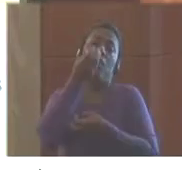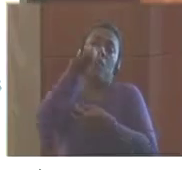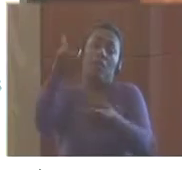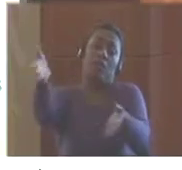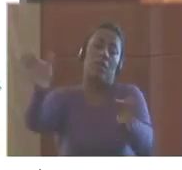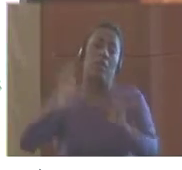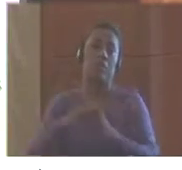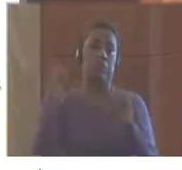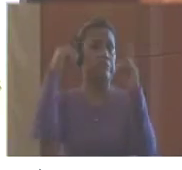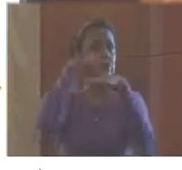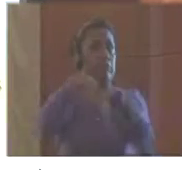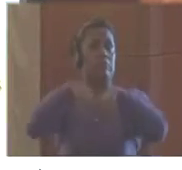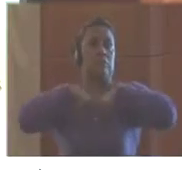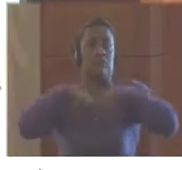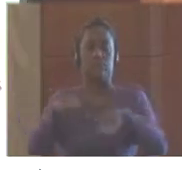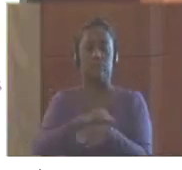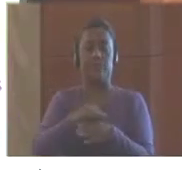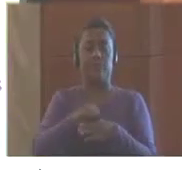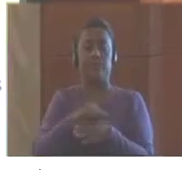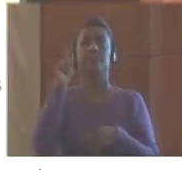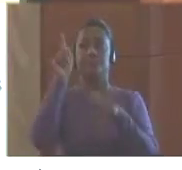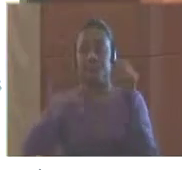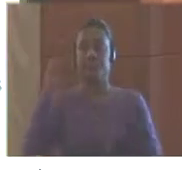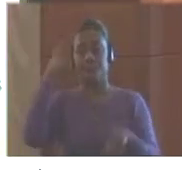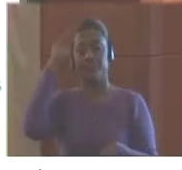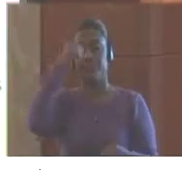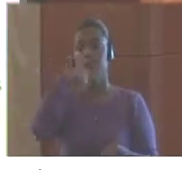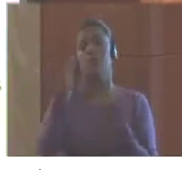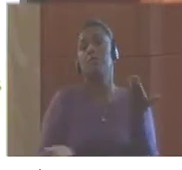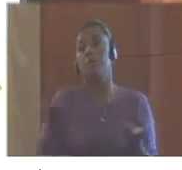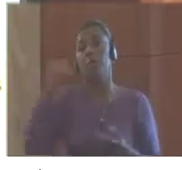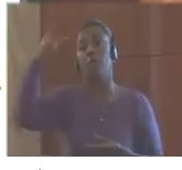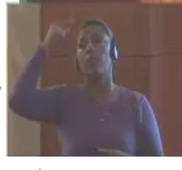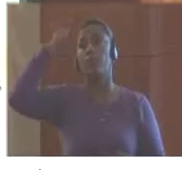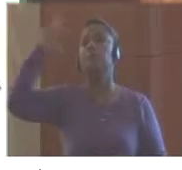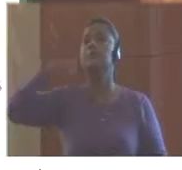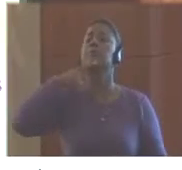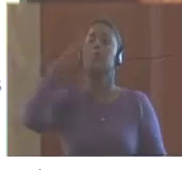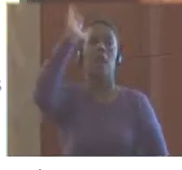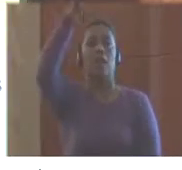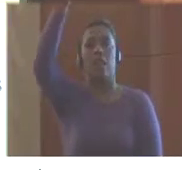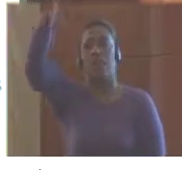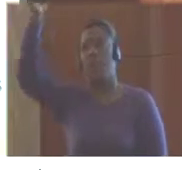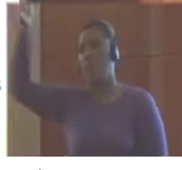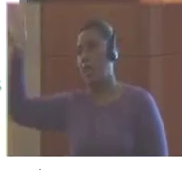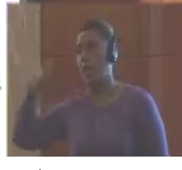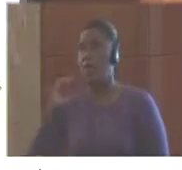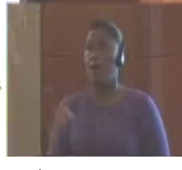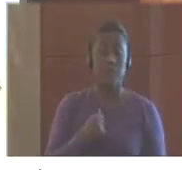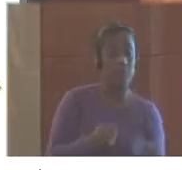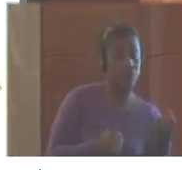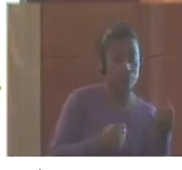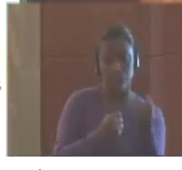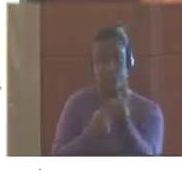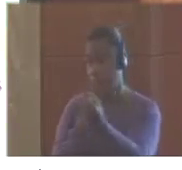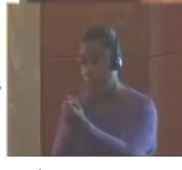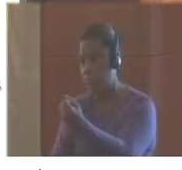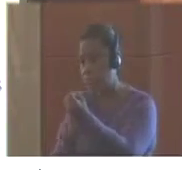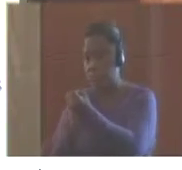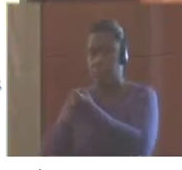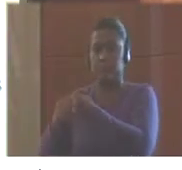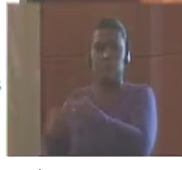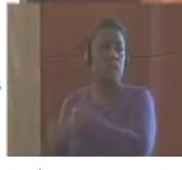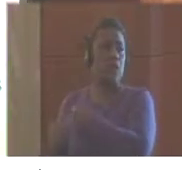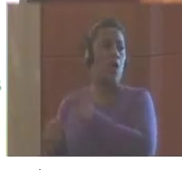easy to say, but it's very hard to do. And this means also that a government may have a discourse that then is not